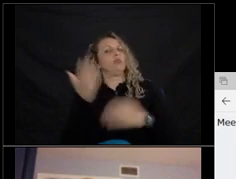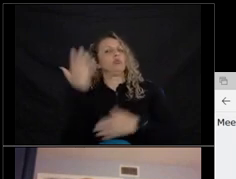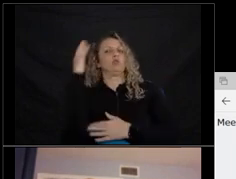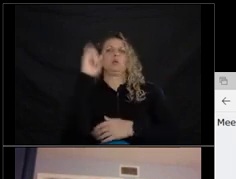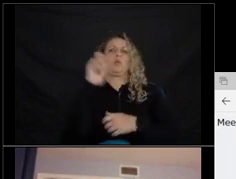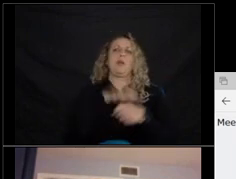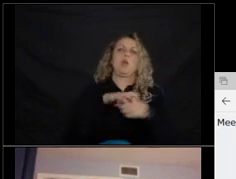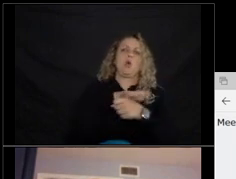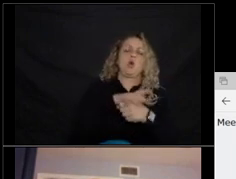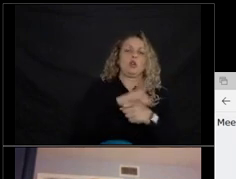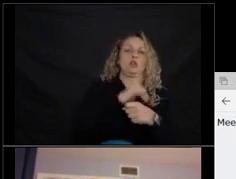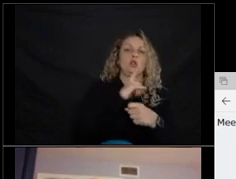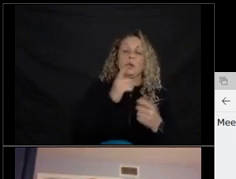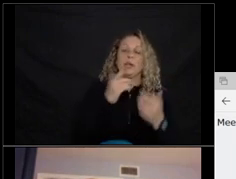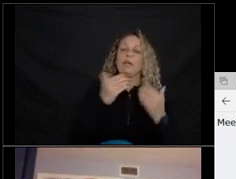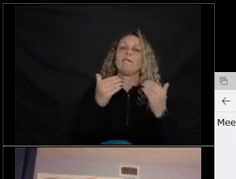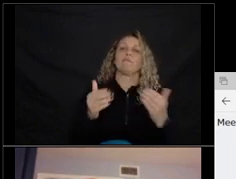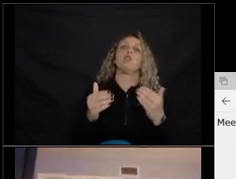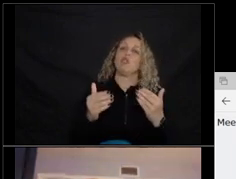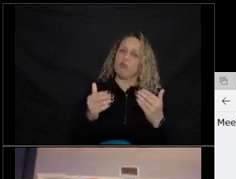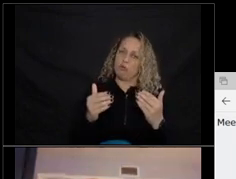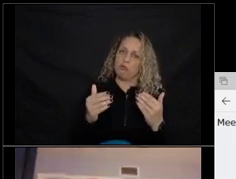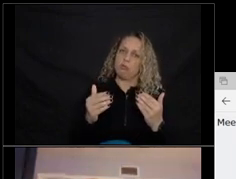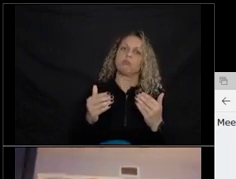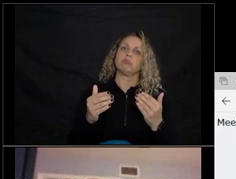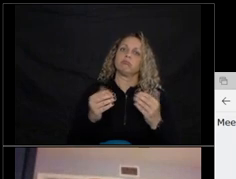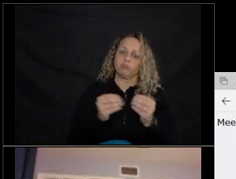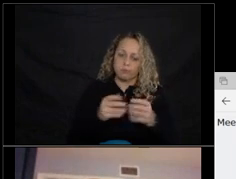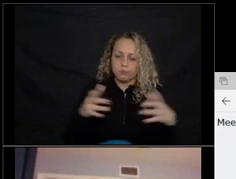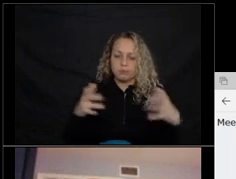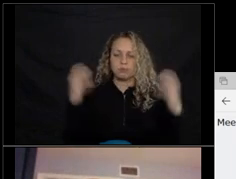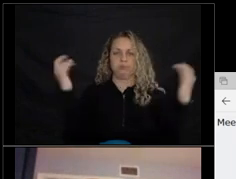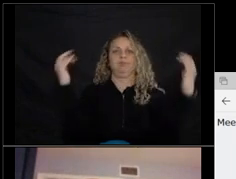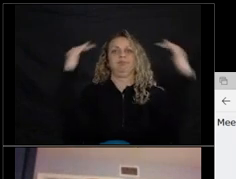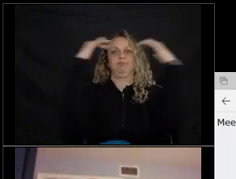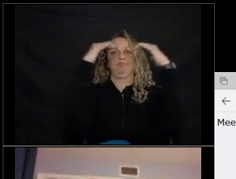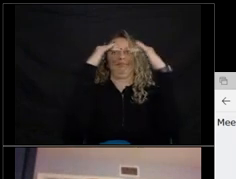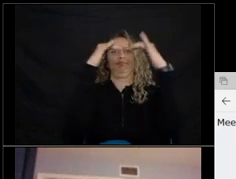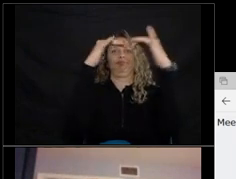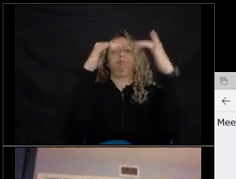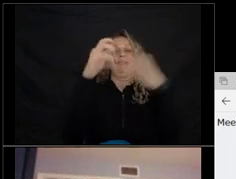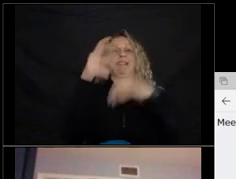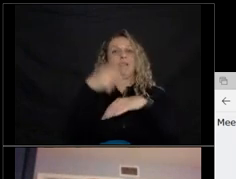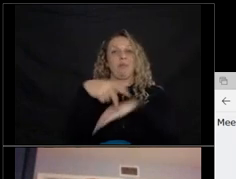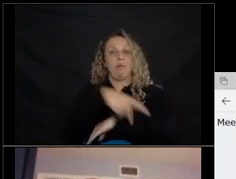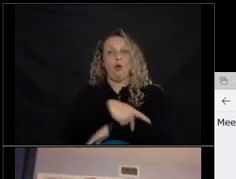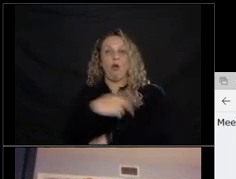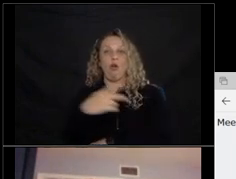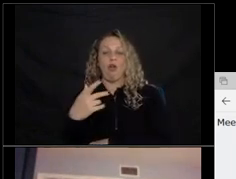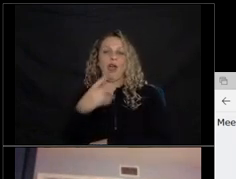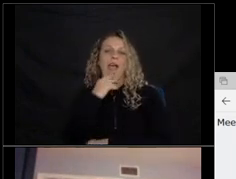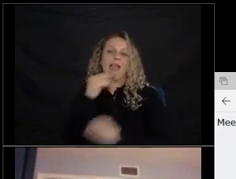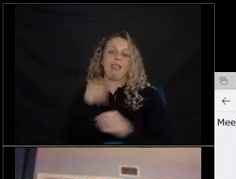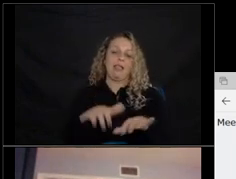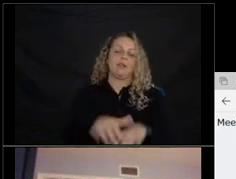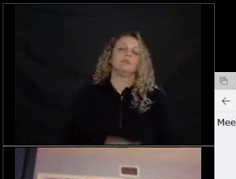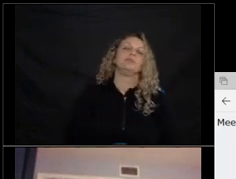can further expedite our tree canopy within the city parks and land.